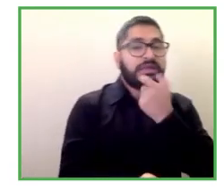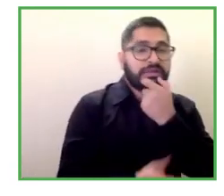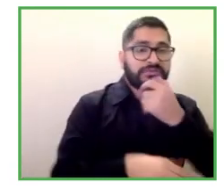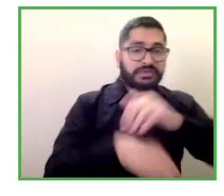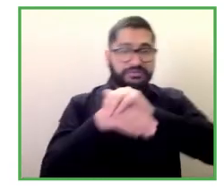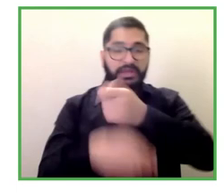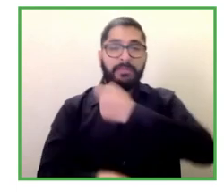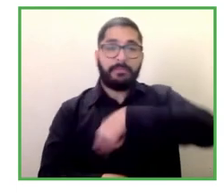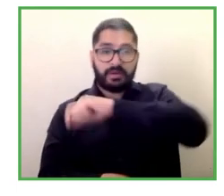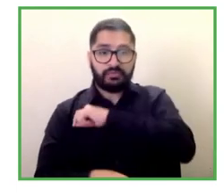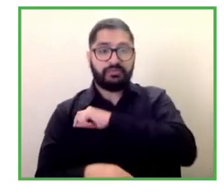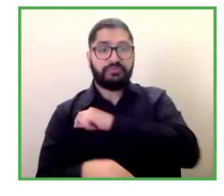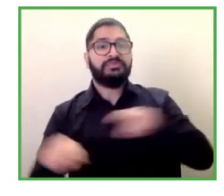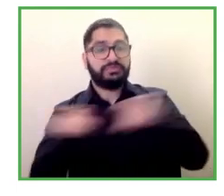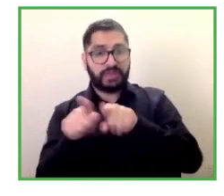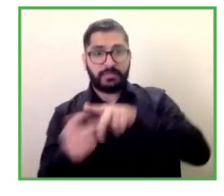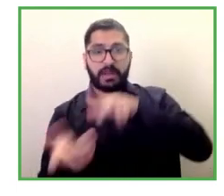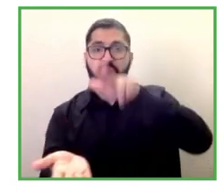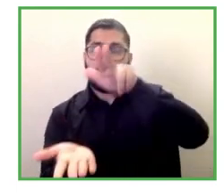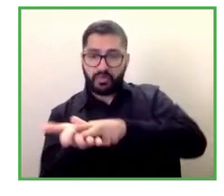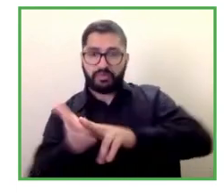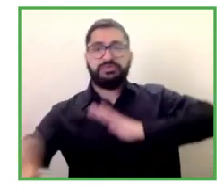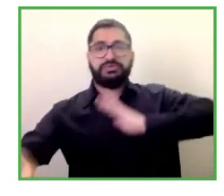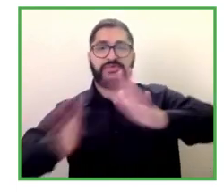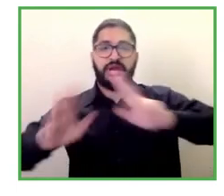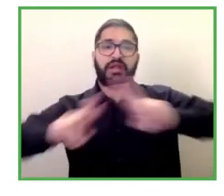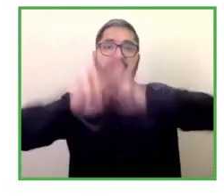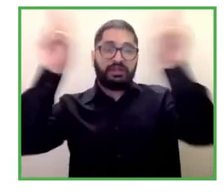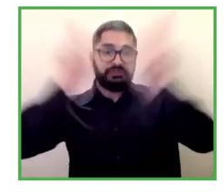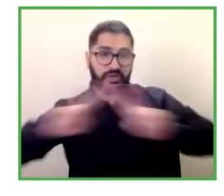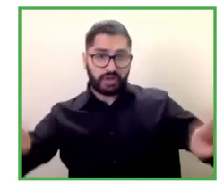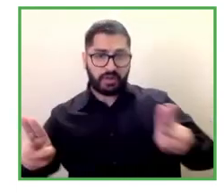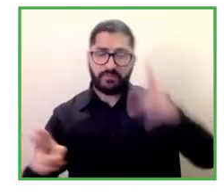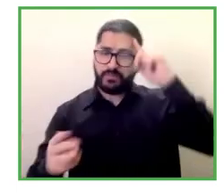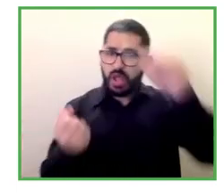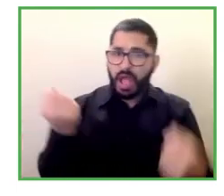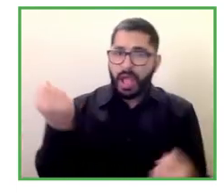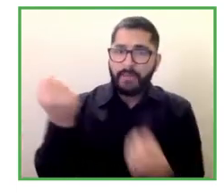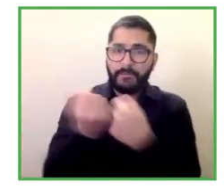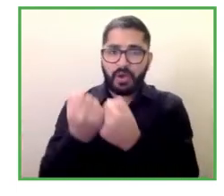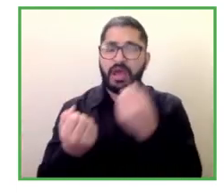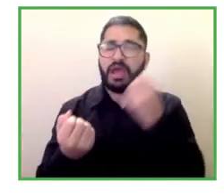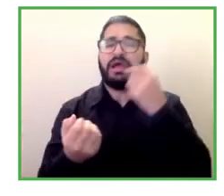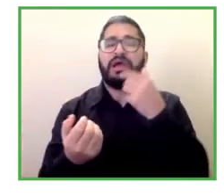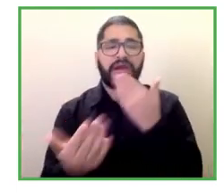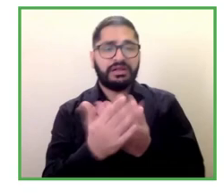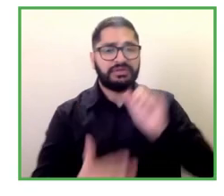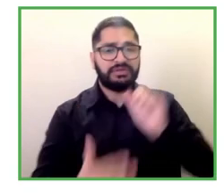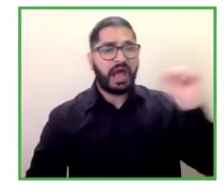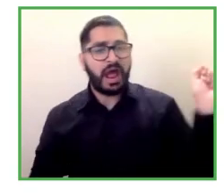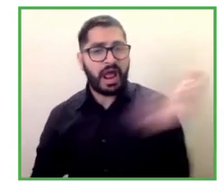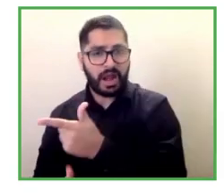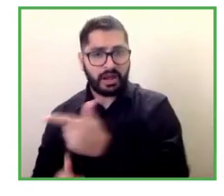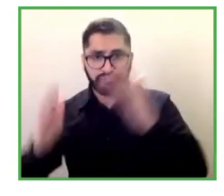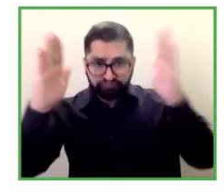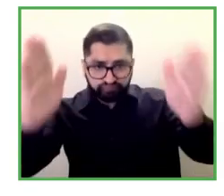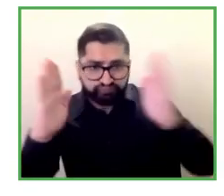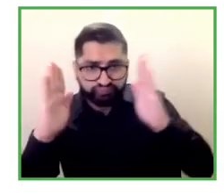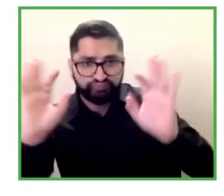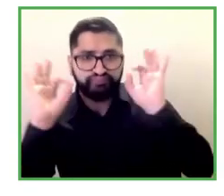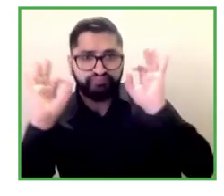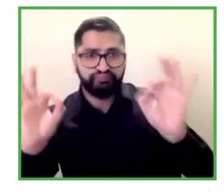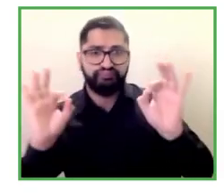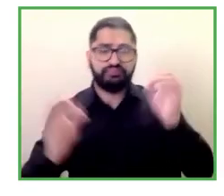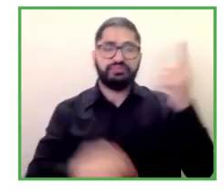language to be with us today. And again, thank you so much for listening into this session.